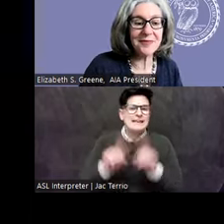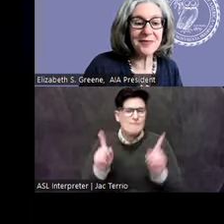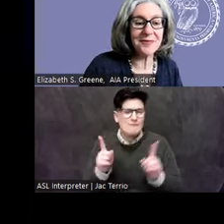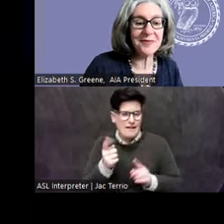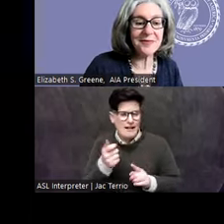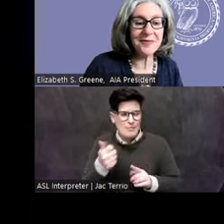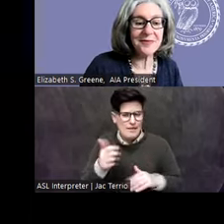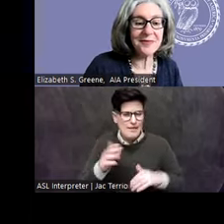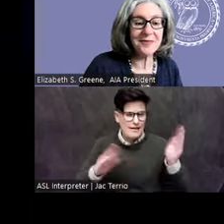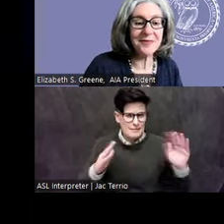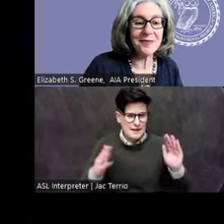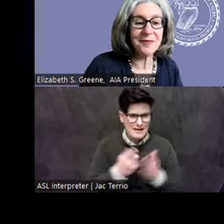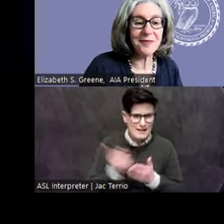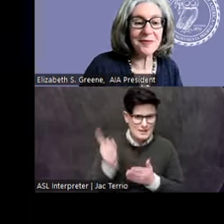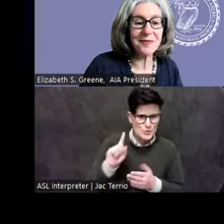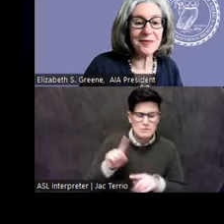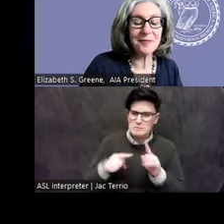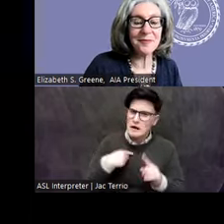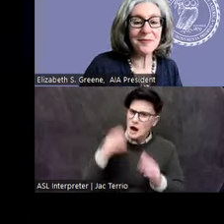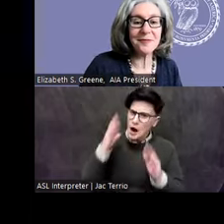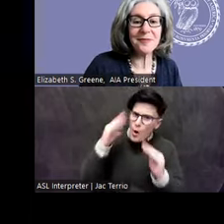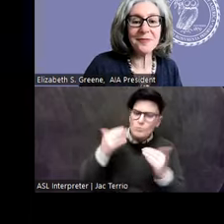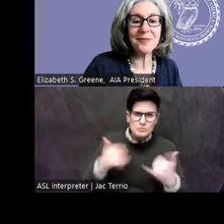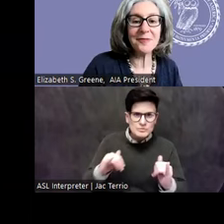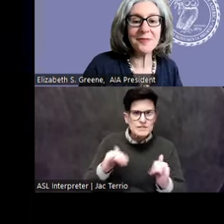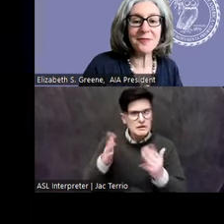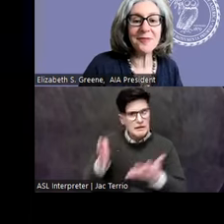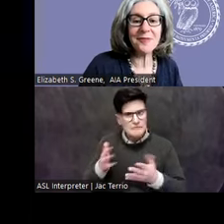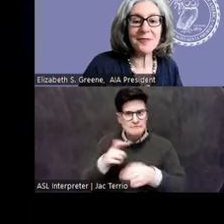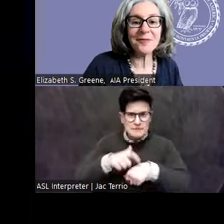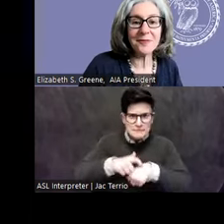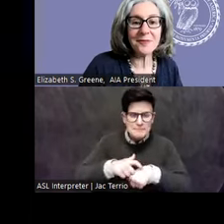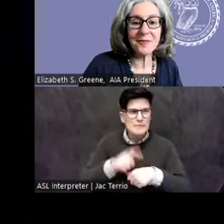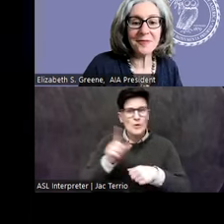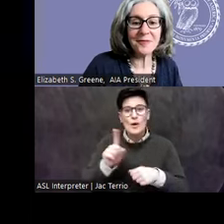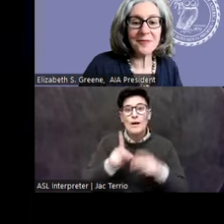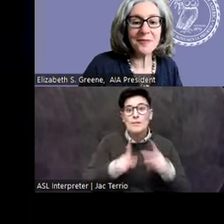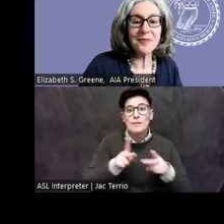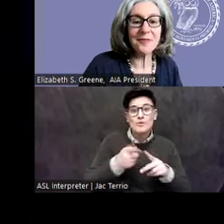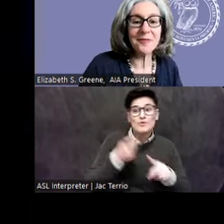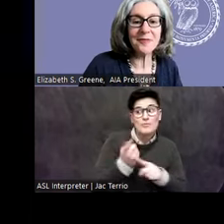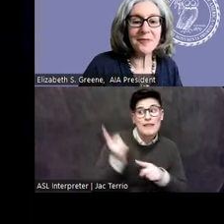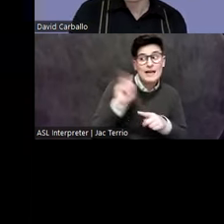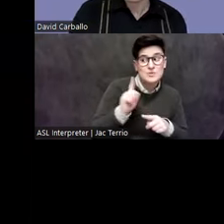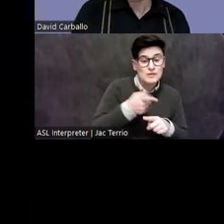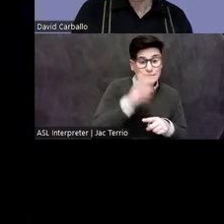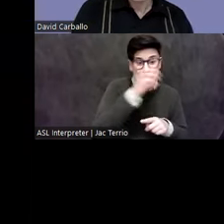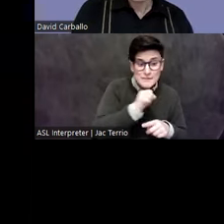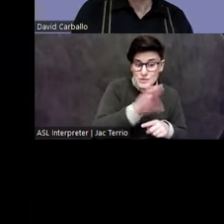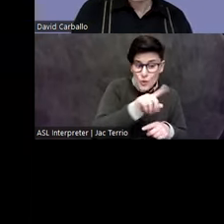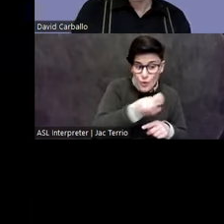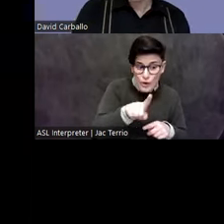week, but I hope there'll be some time where people who tuned in last week could ask questions that maybe we couldn't get to.